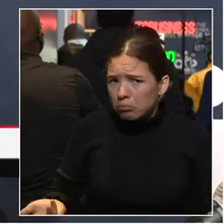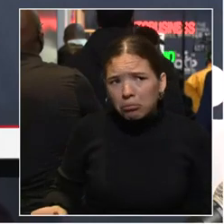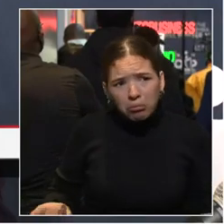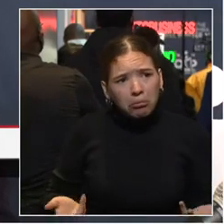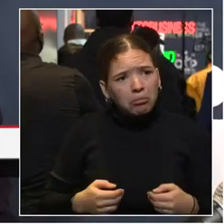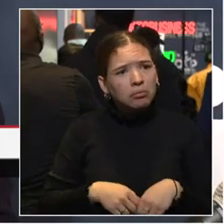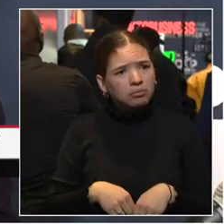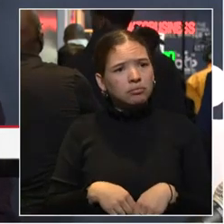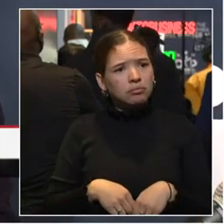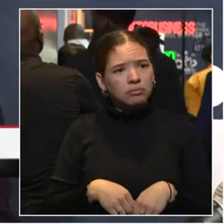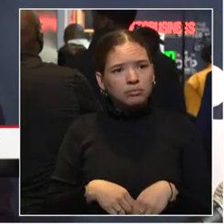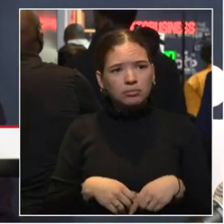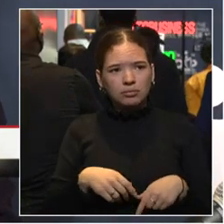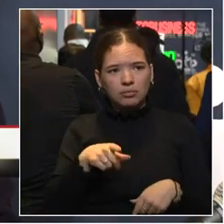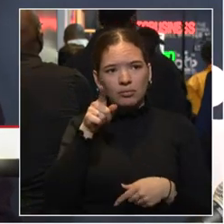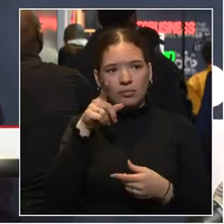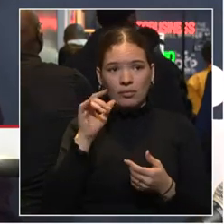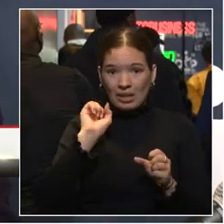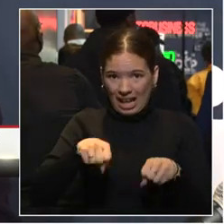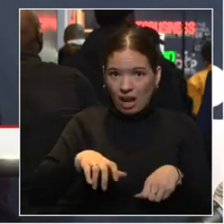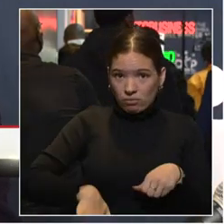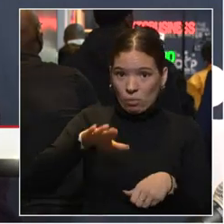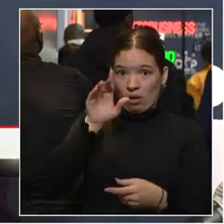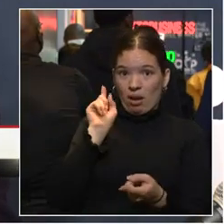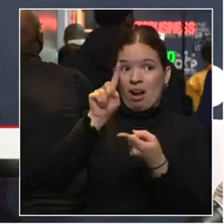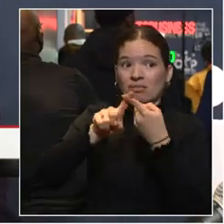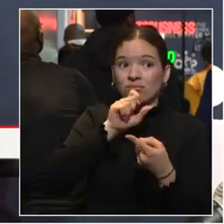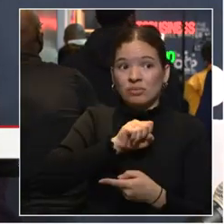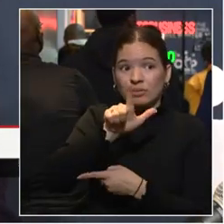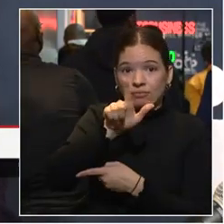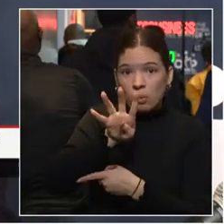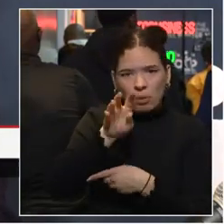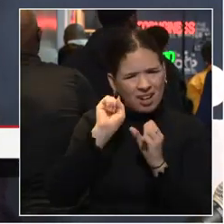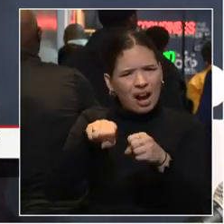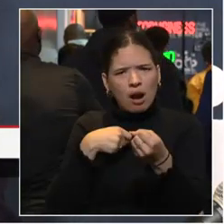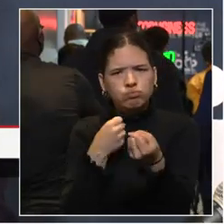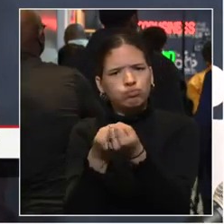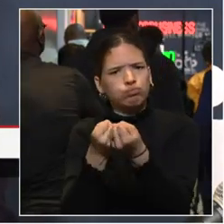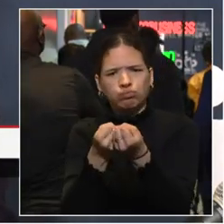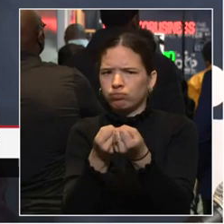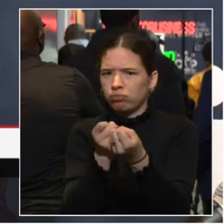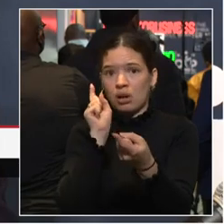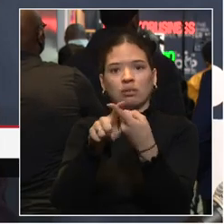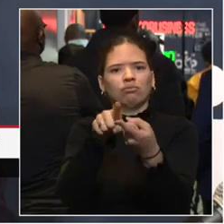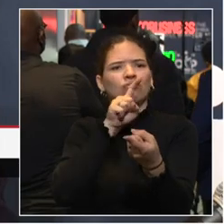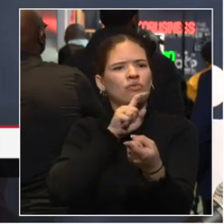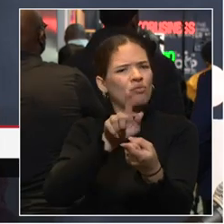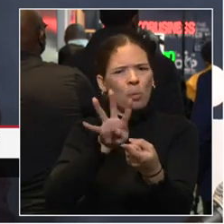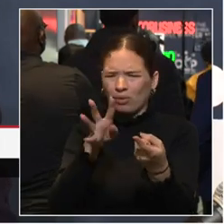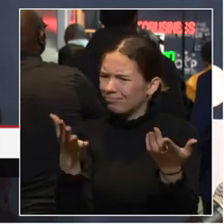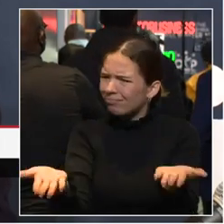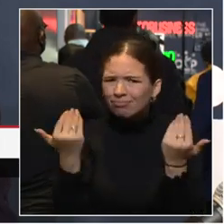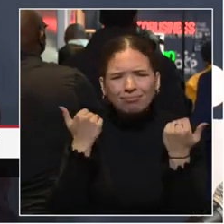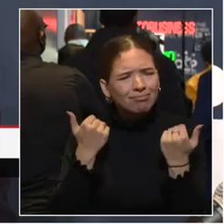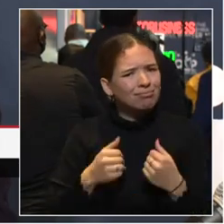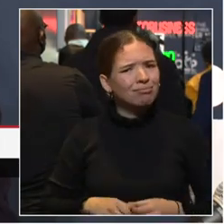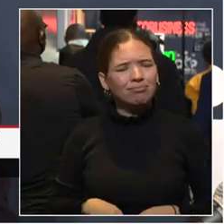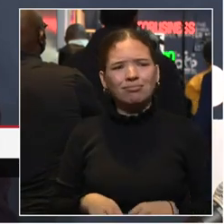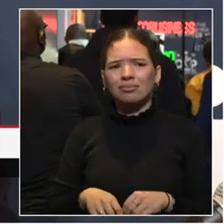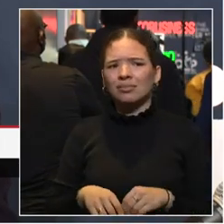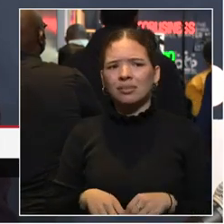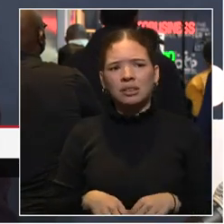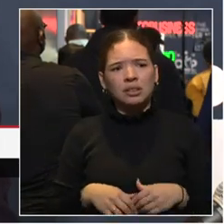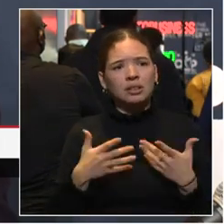all the way up to 24, and we want to put you in the best position possible. We also added